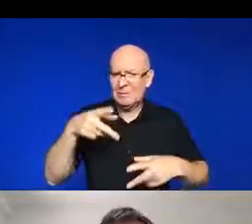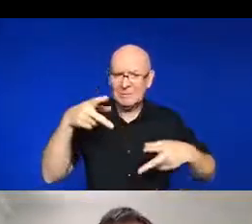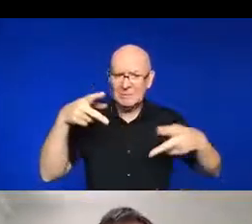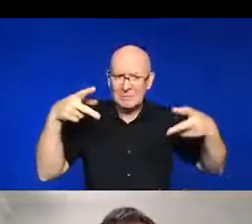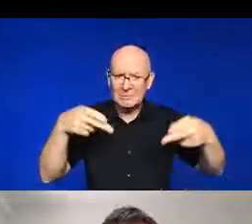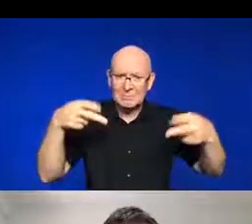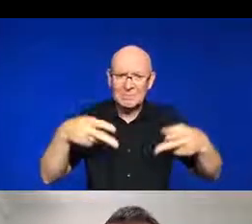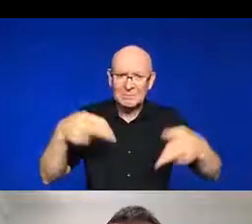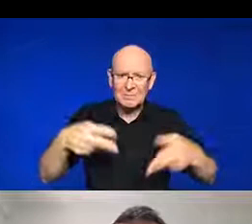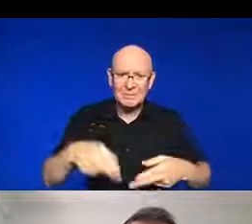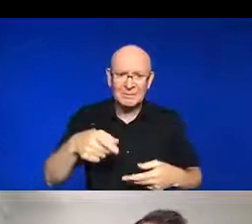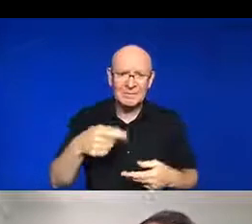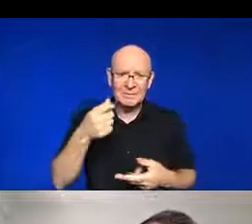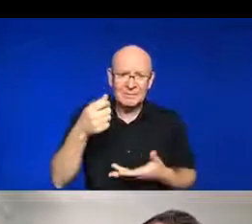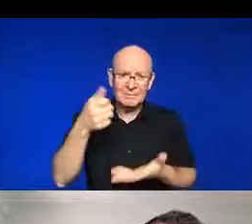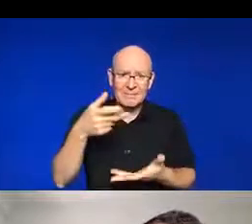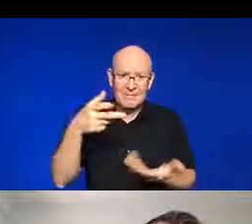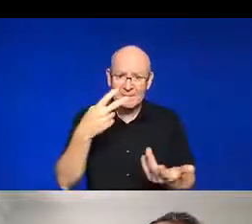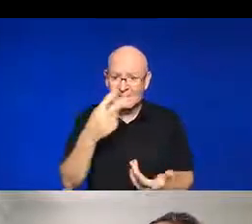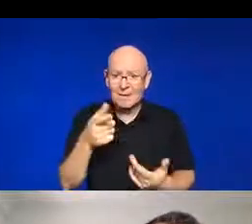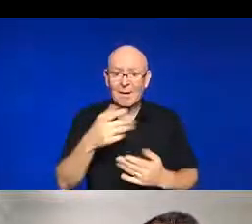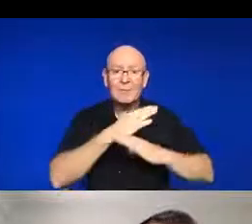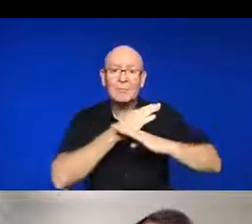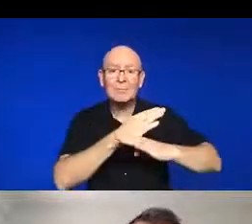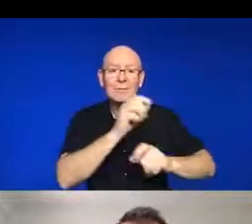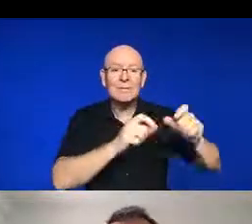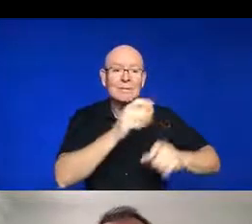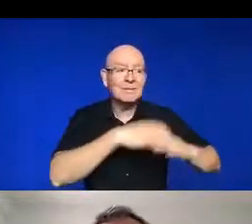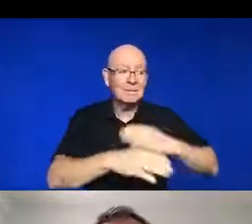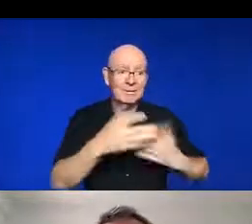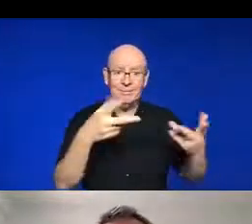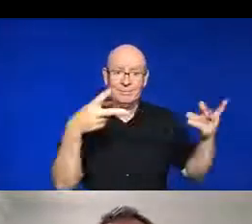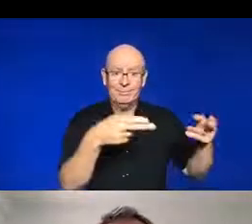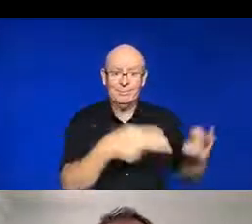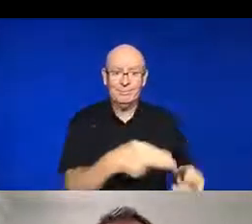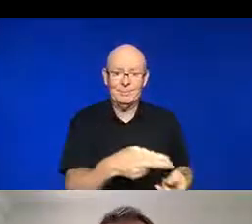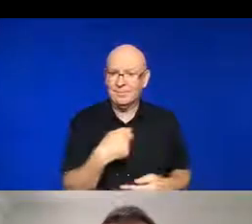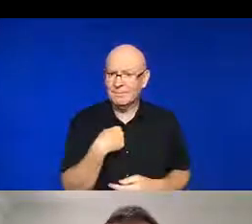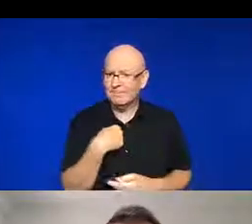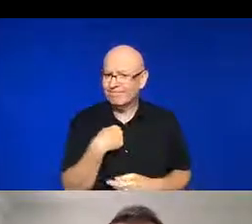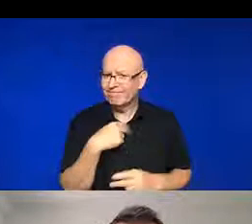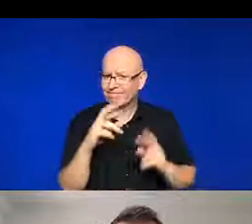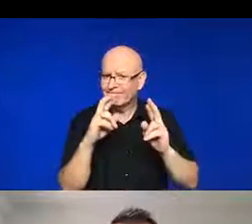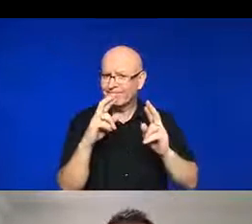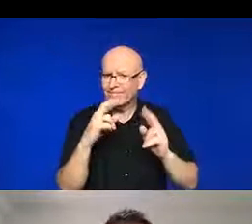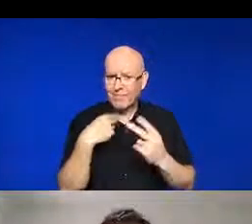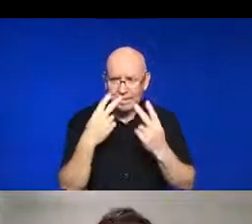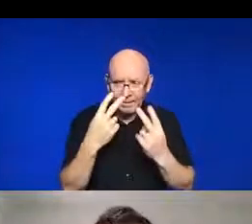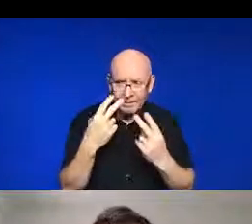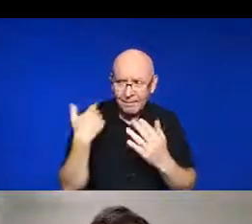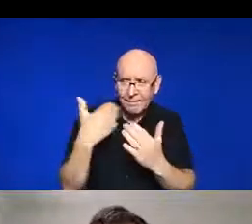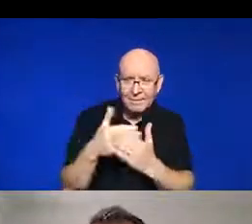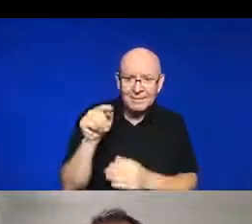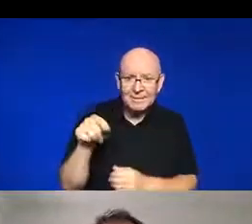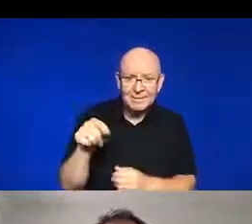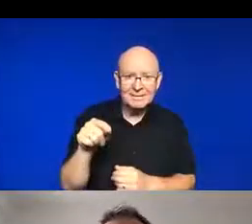aftermath of the crisis, and that the recovery at the opposite will be an opportunity in many low and middle income countries to